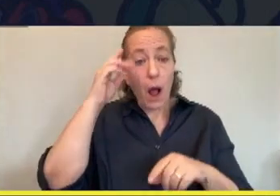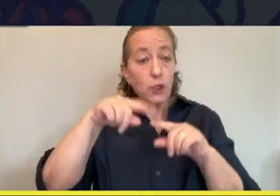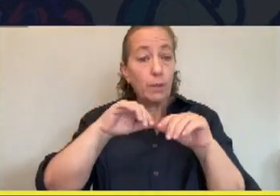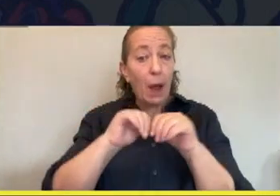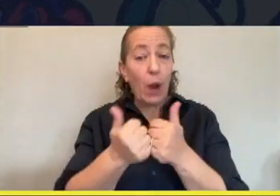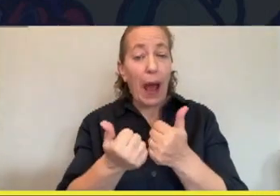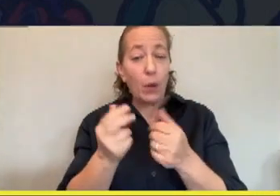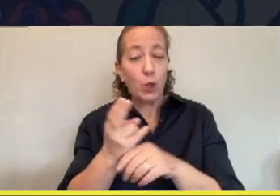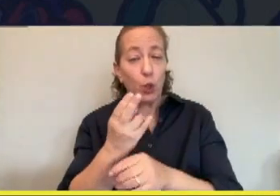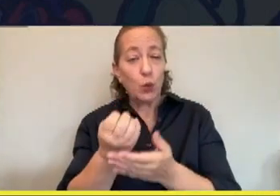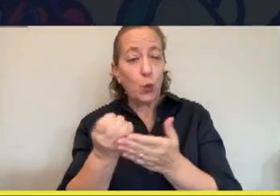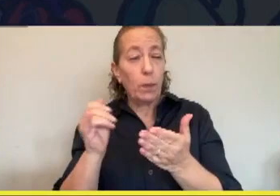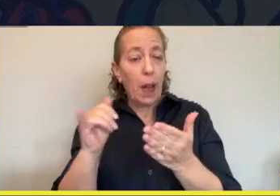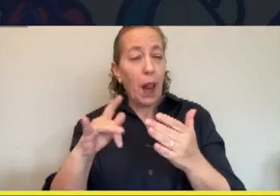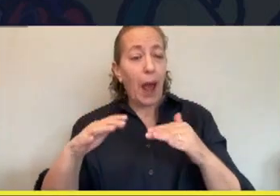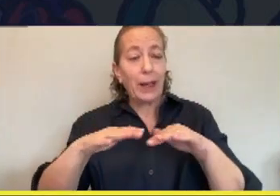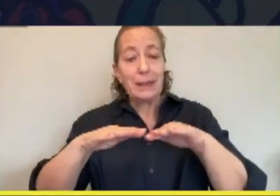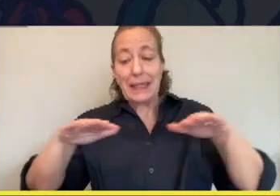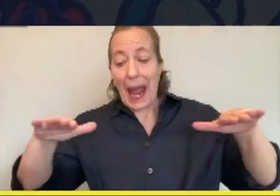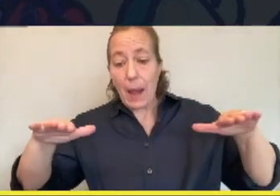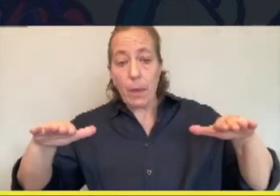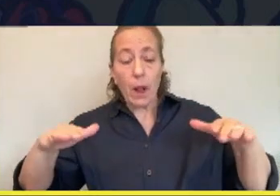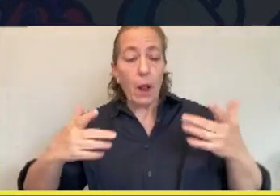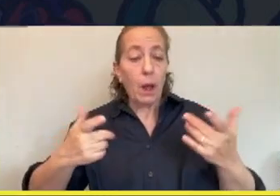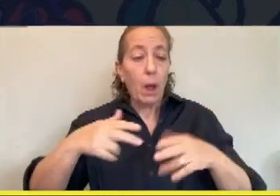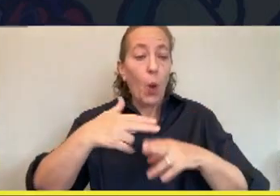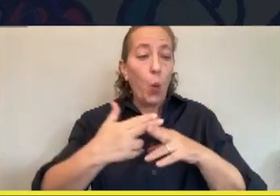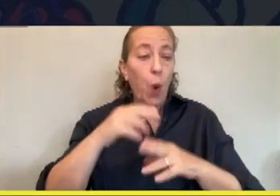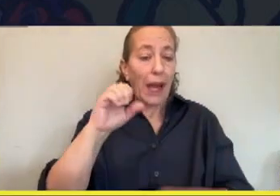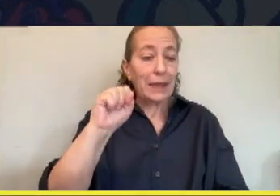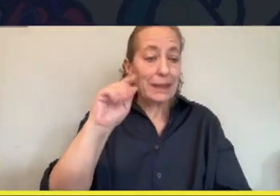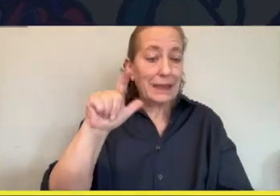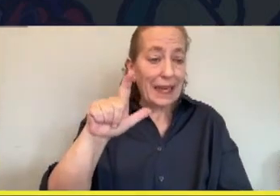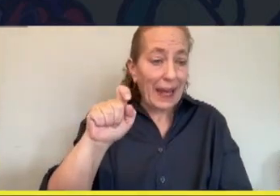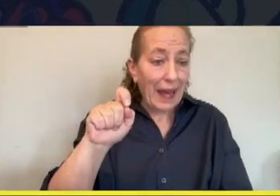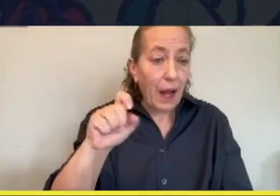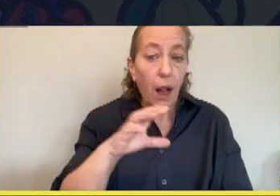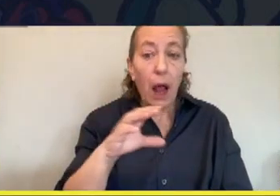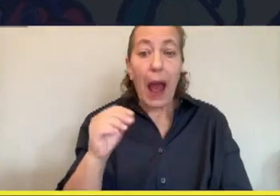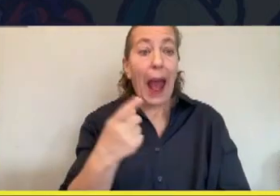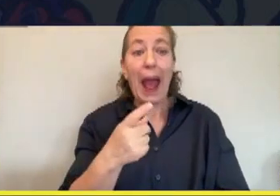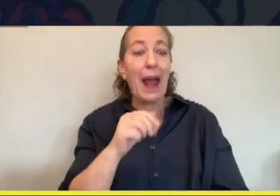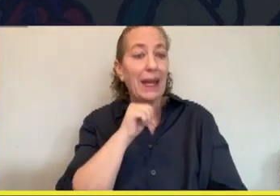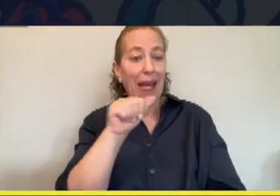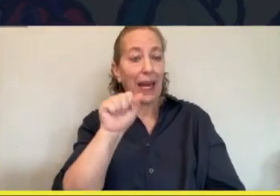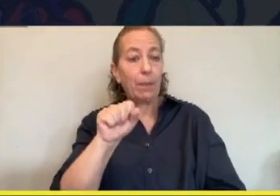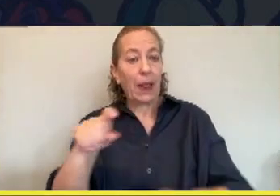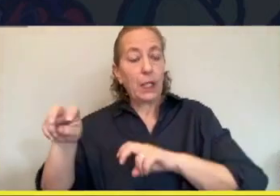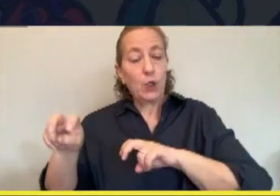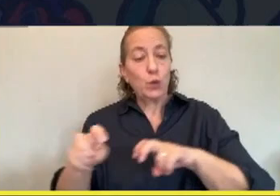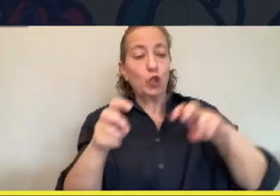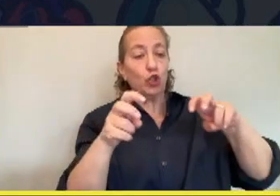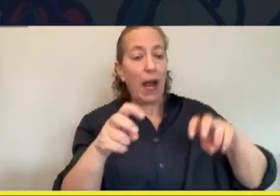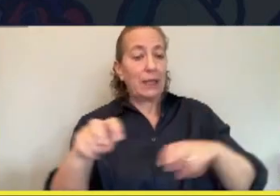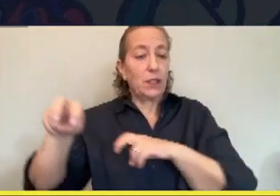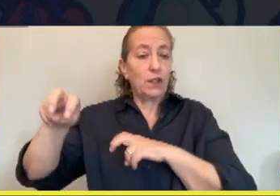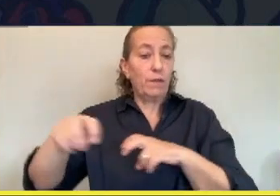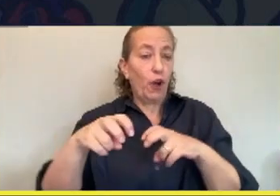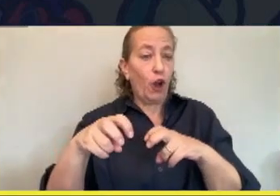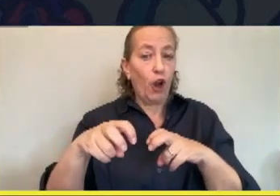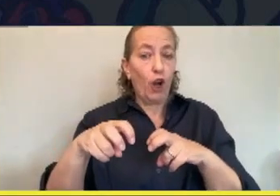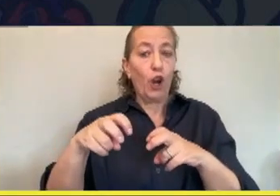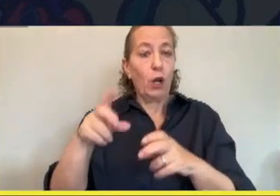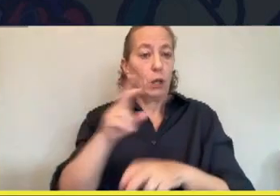and weight scales, and an inability to transfer patients with mobility disability from a wheelchair to an exam